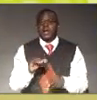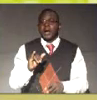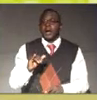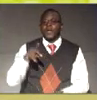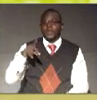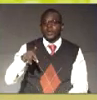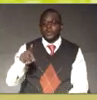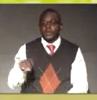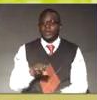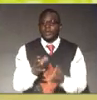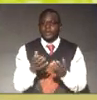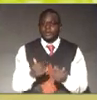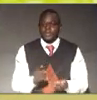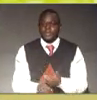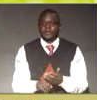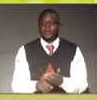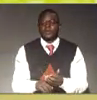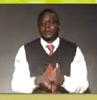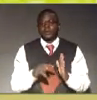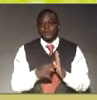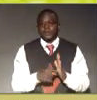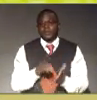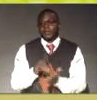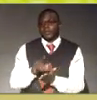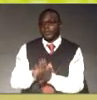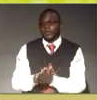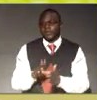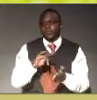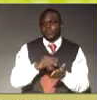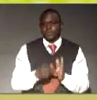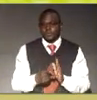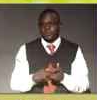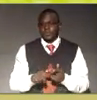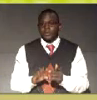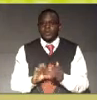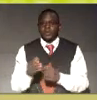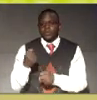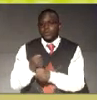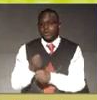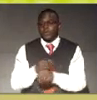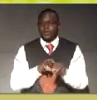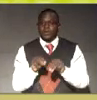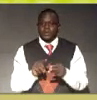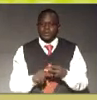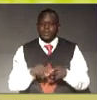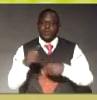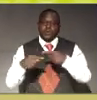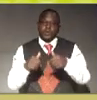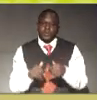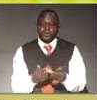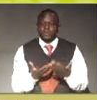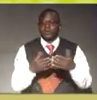is expected to achieve the following: act as a database of projects, enhance workflow management and procedural compliance